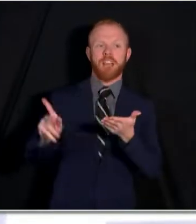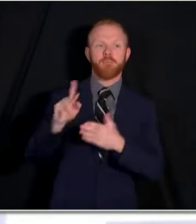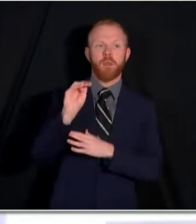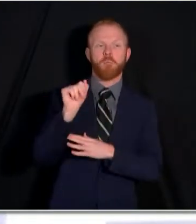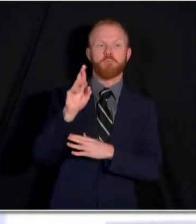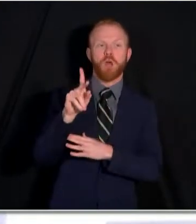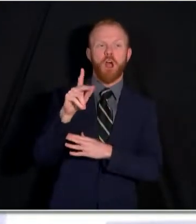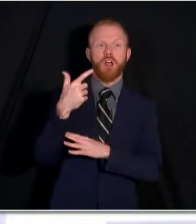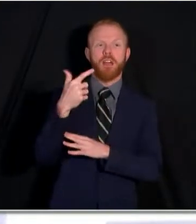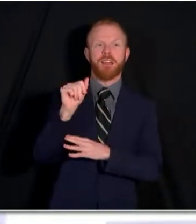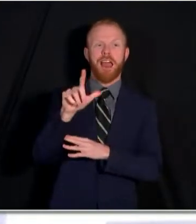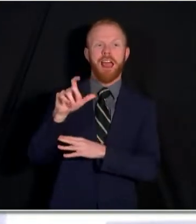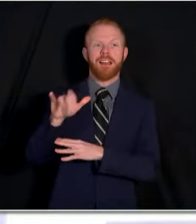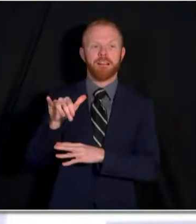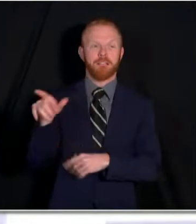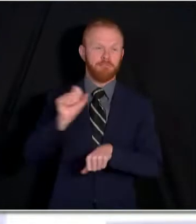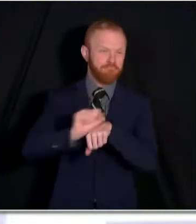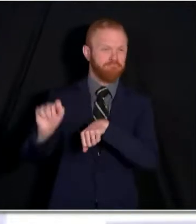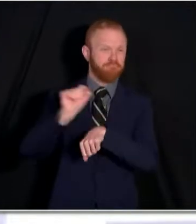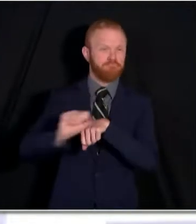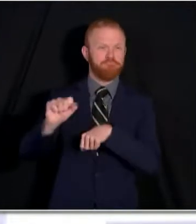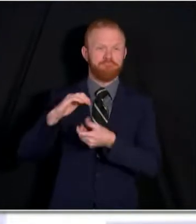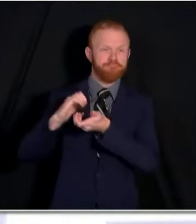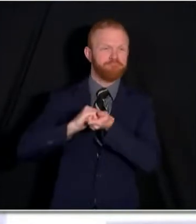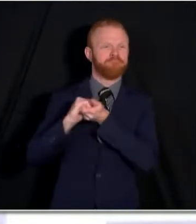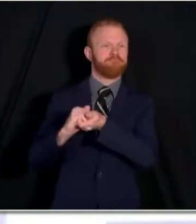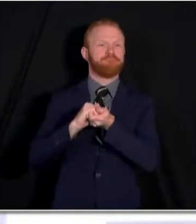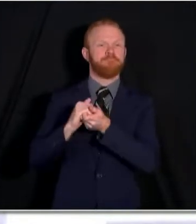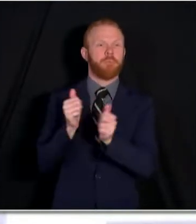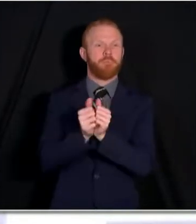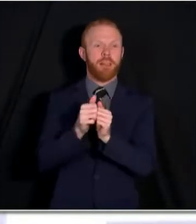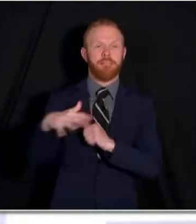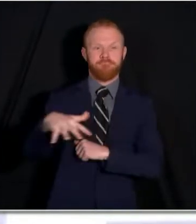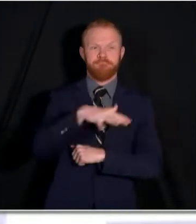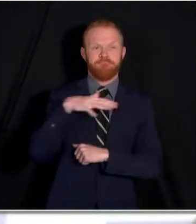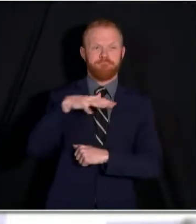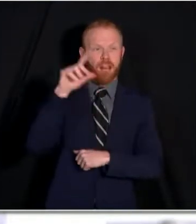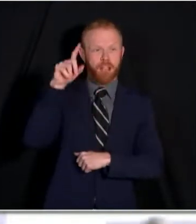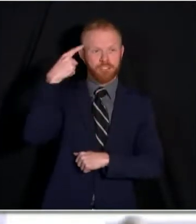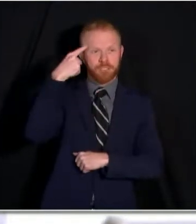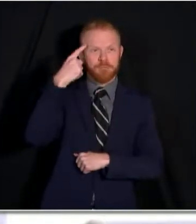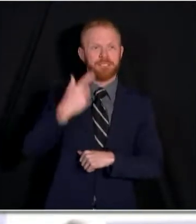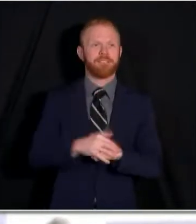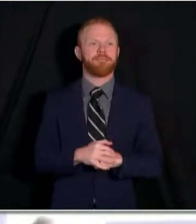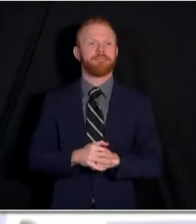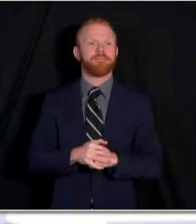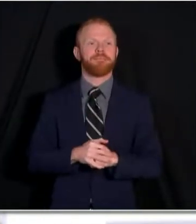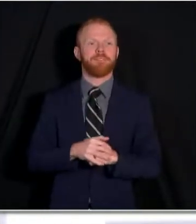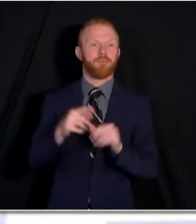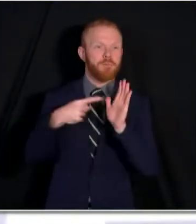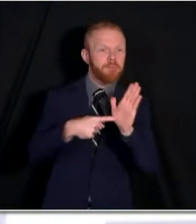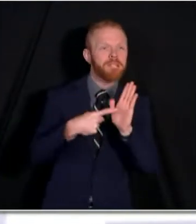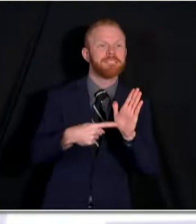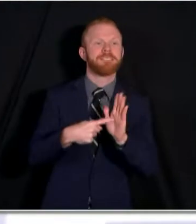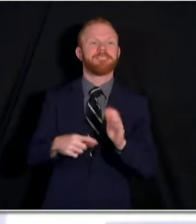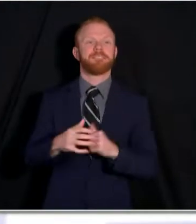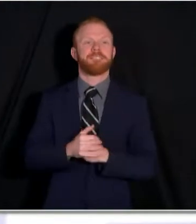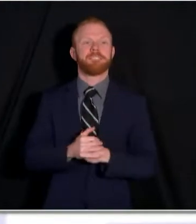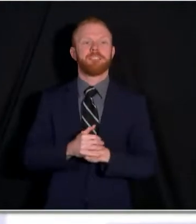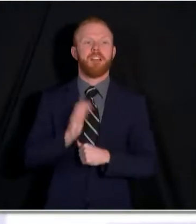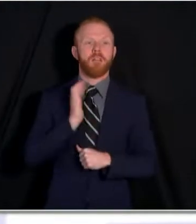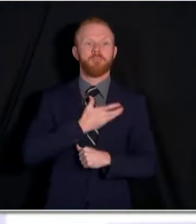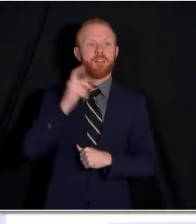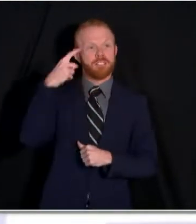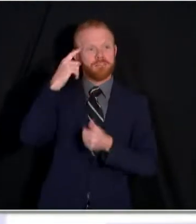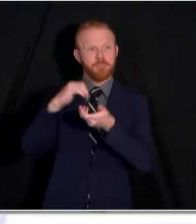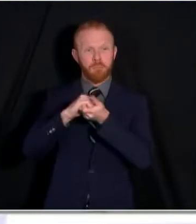as well, working in partnership, hand in hand with local government officials, working with the federal partners to build a logistics